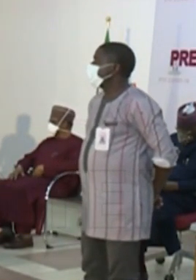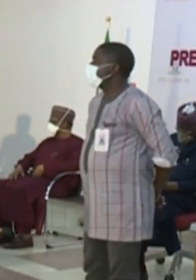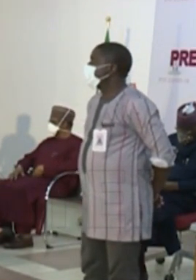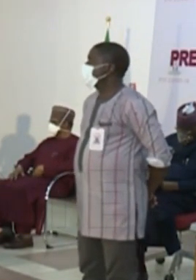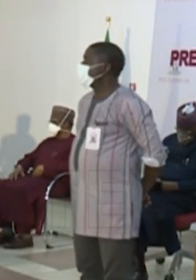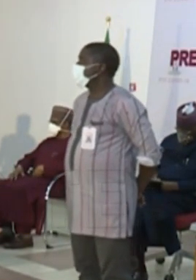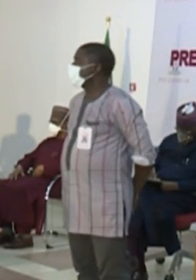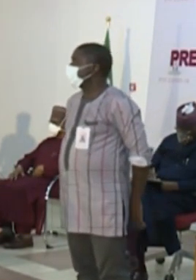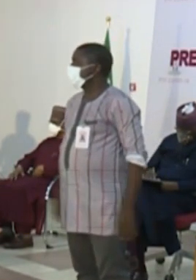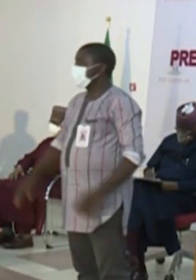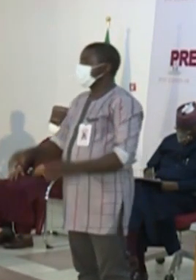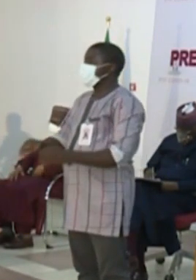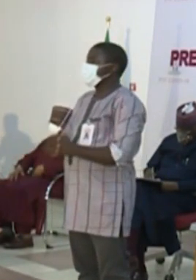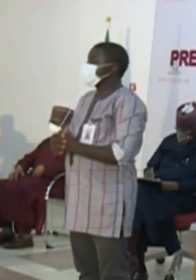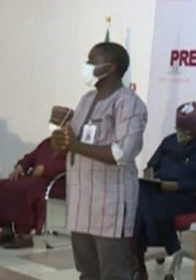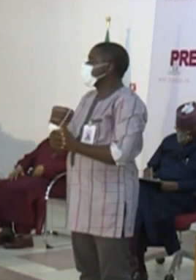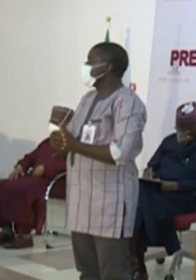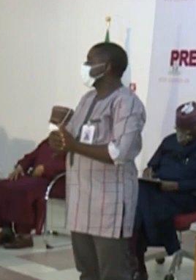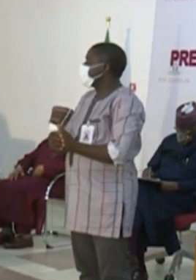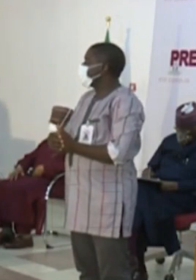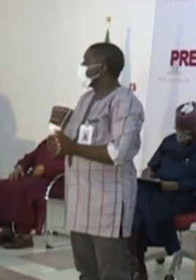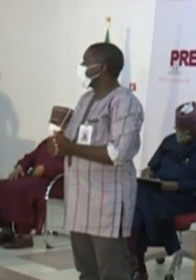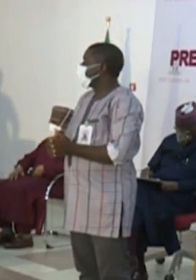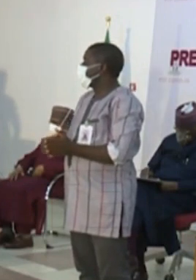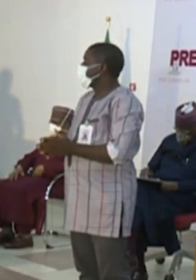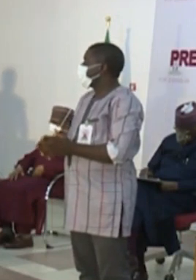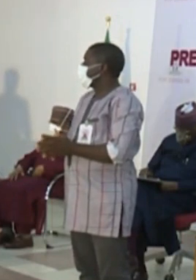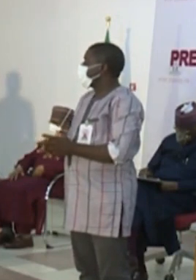Honorable Minister of State Education.